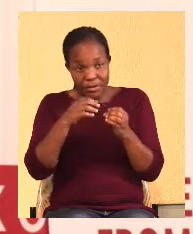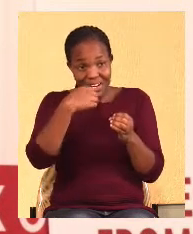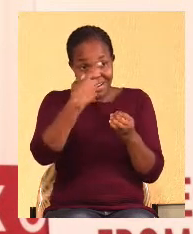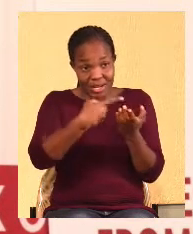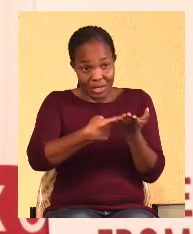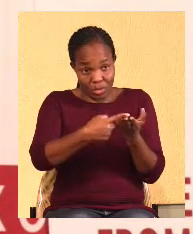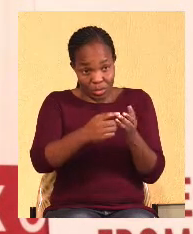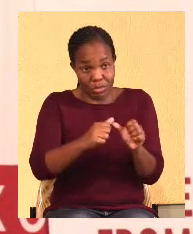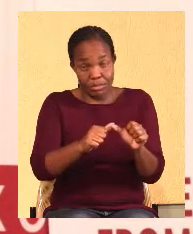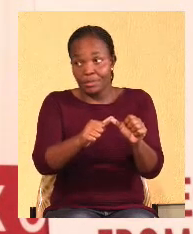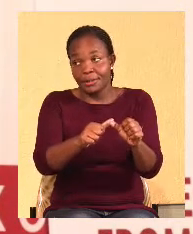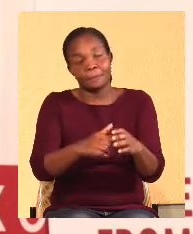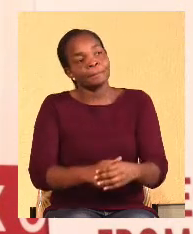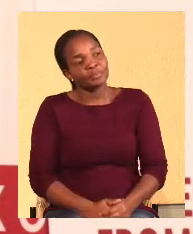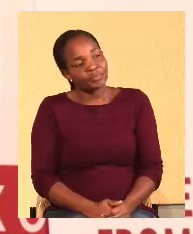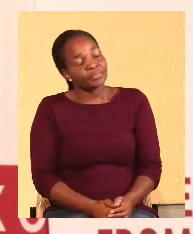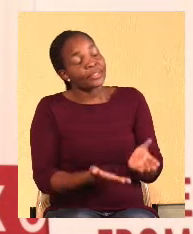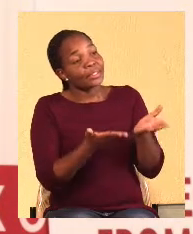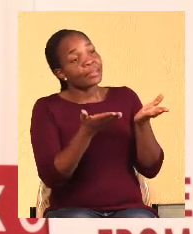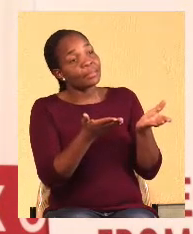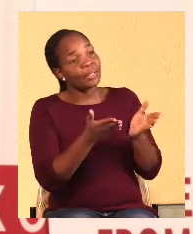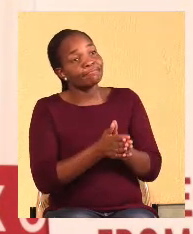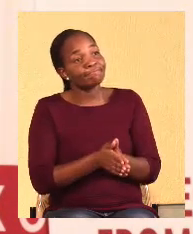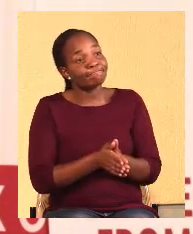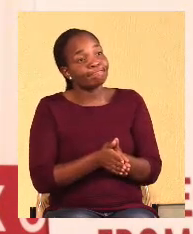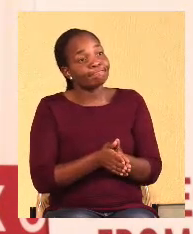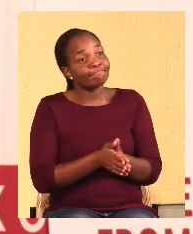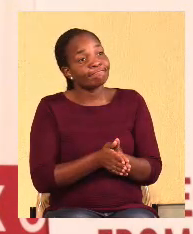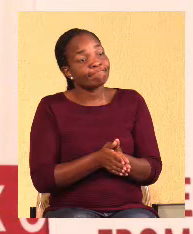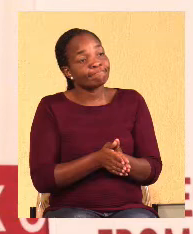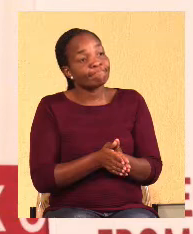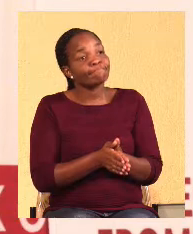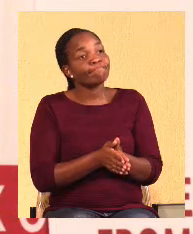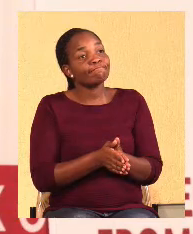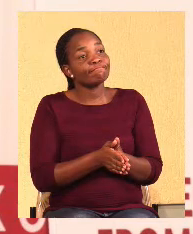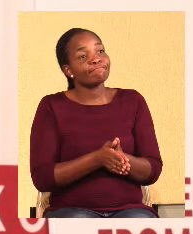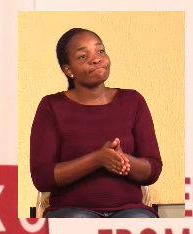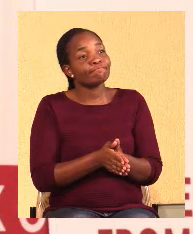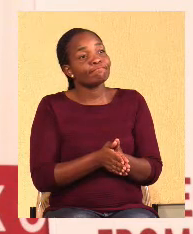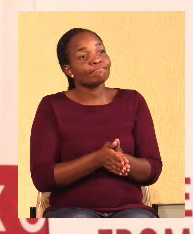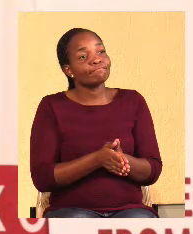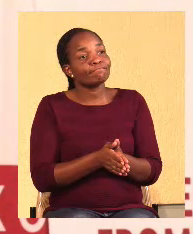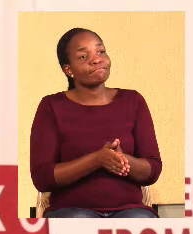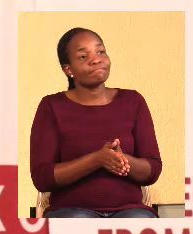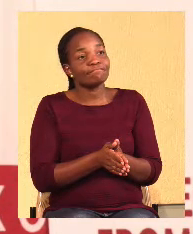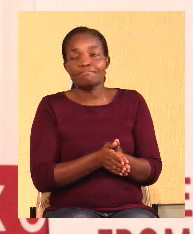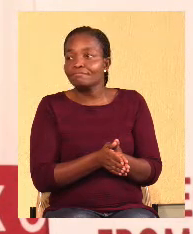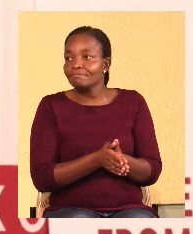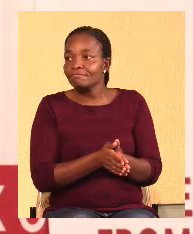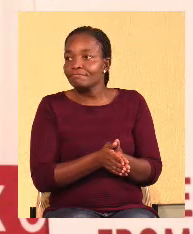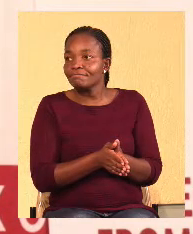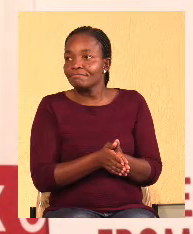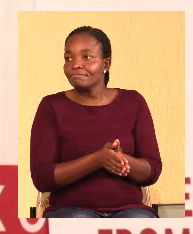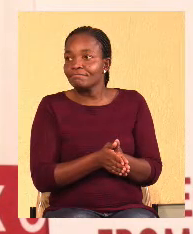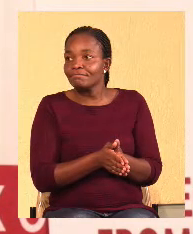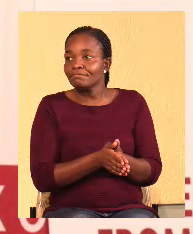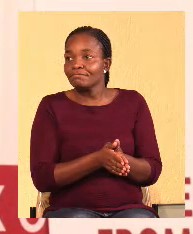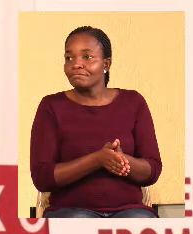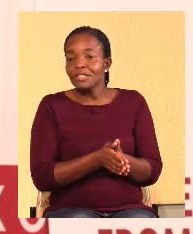Dear moderator, I think after I have made this announcement, I will take leave because I just came from